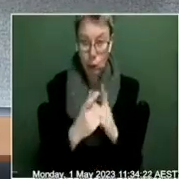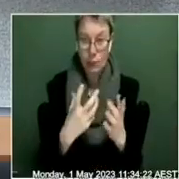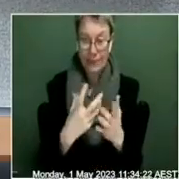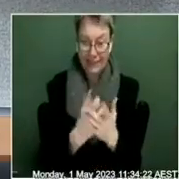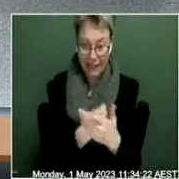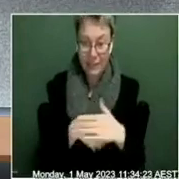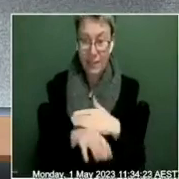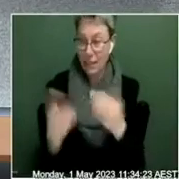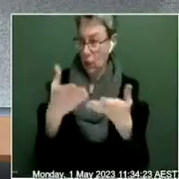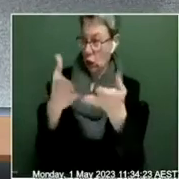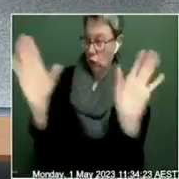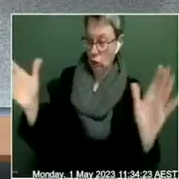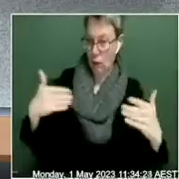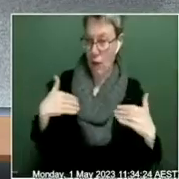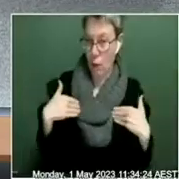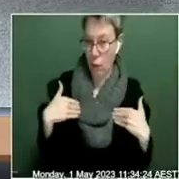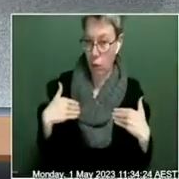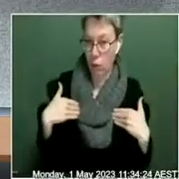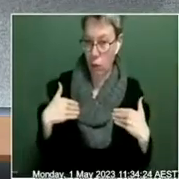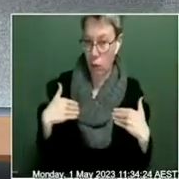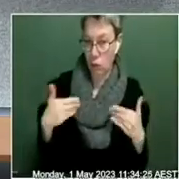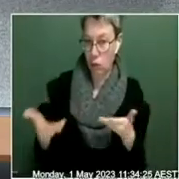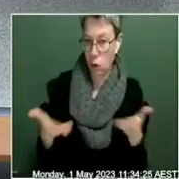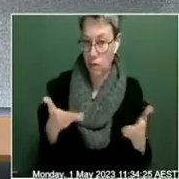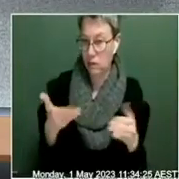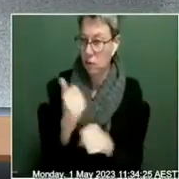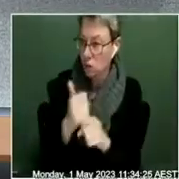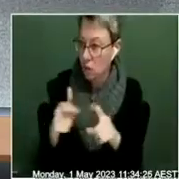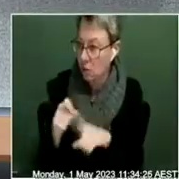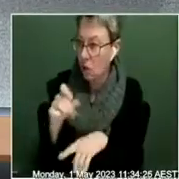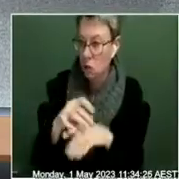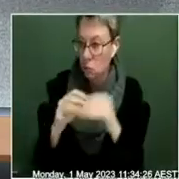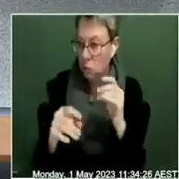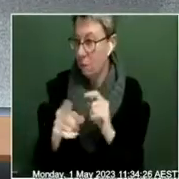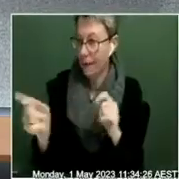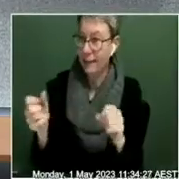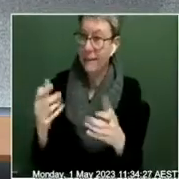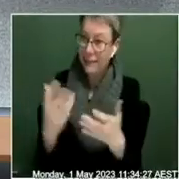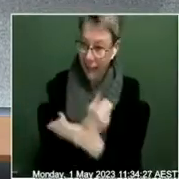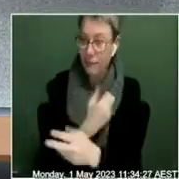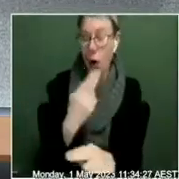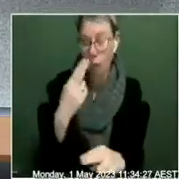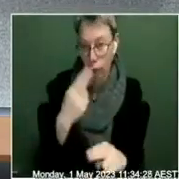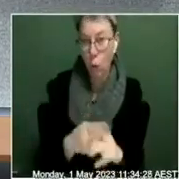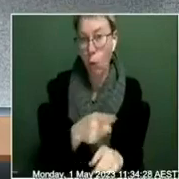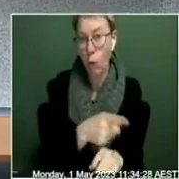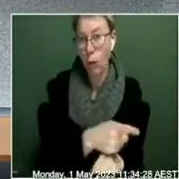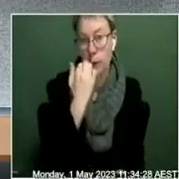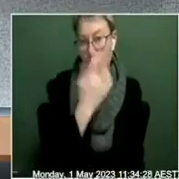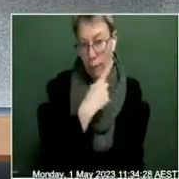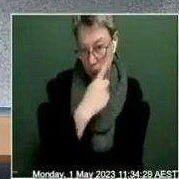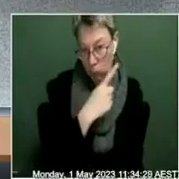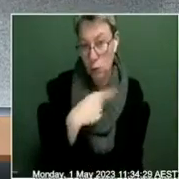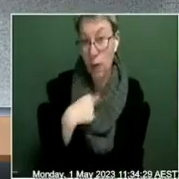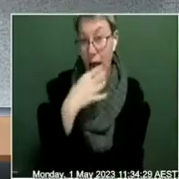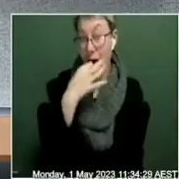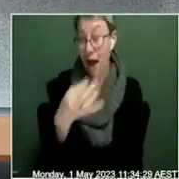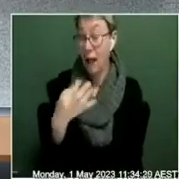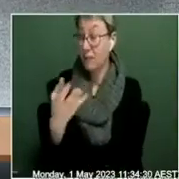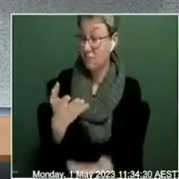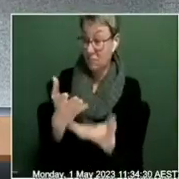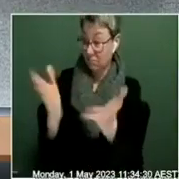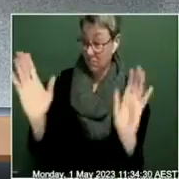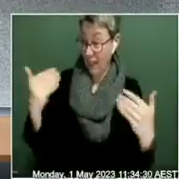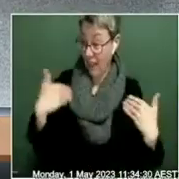of mainstream health services to come to the forum when we meet and to talk to their progress